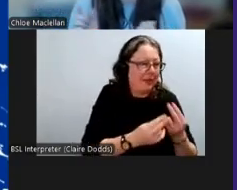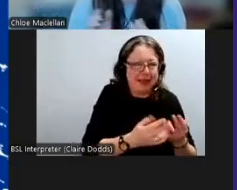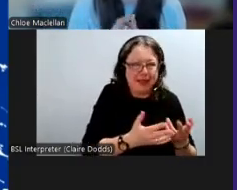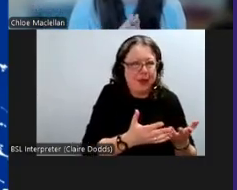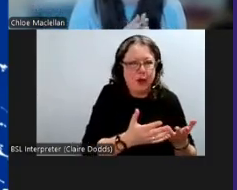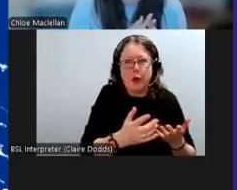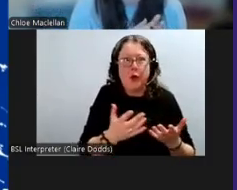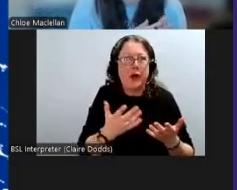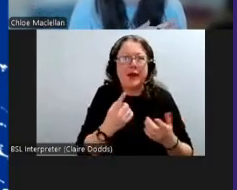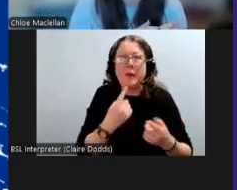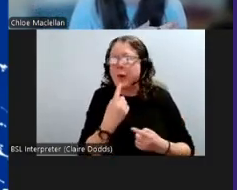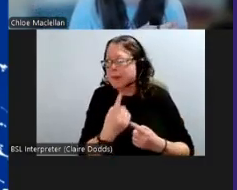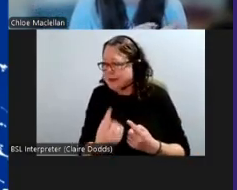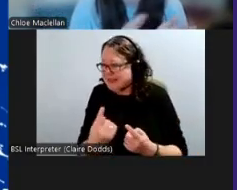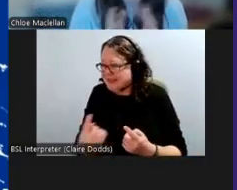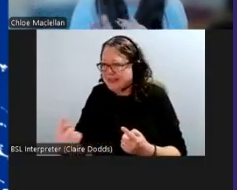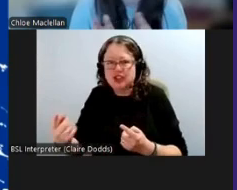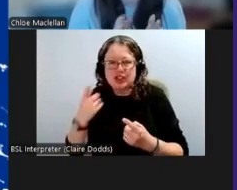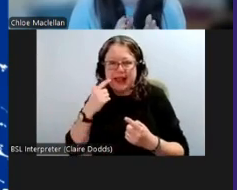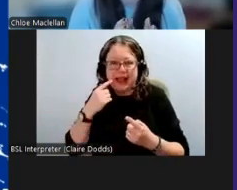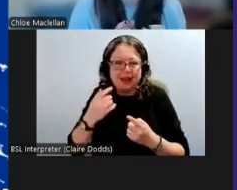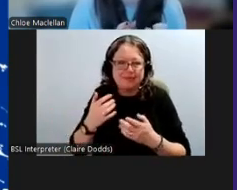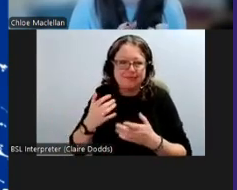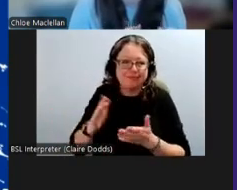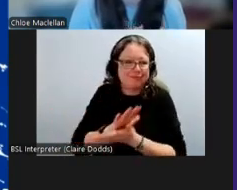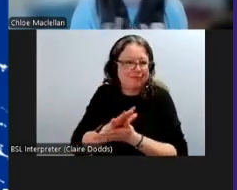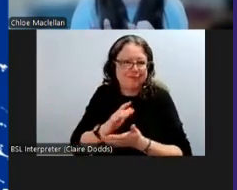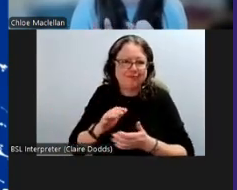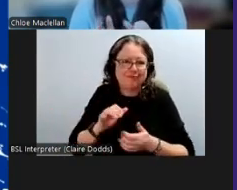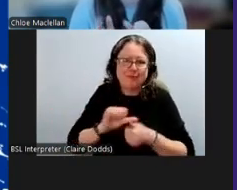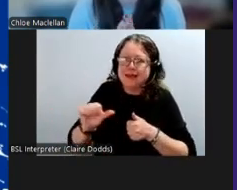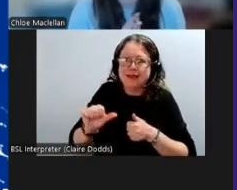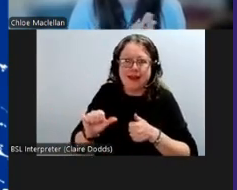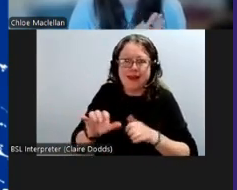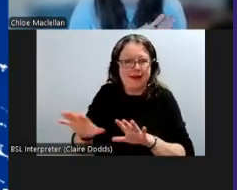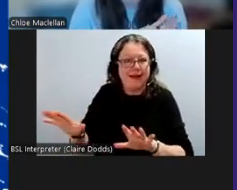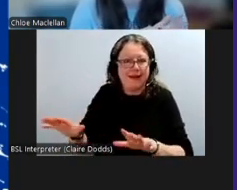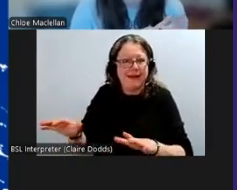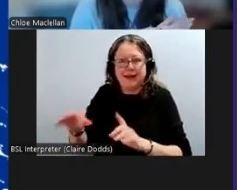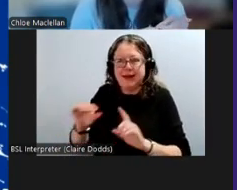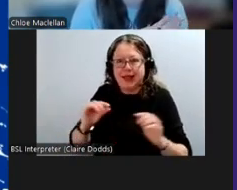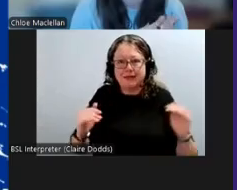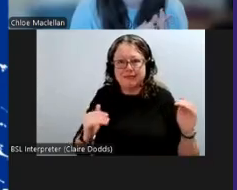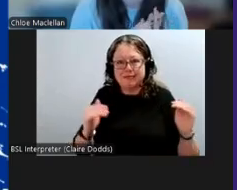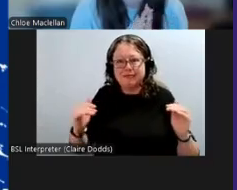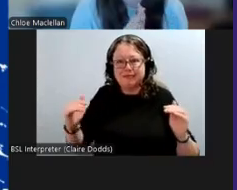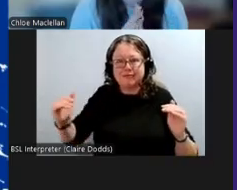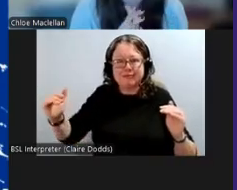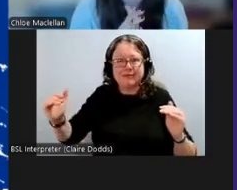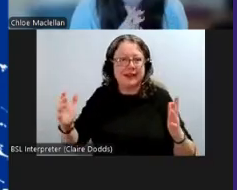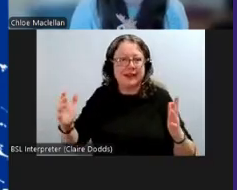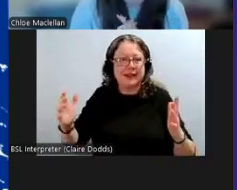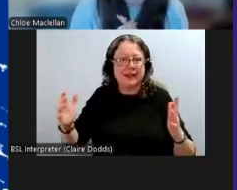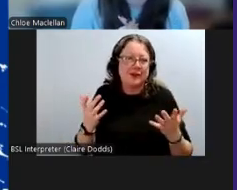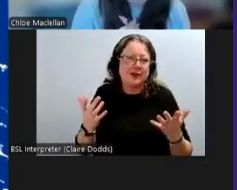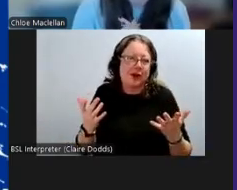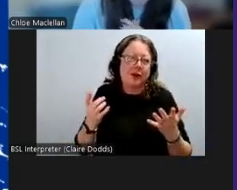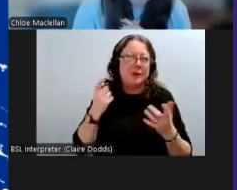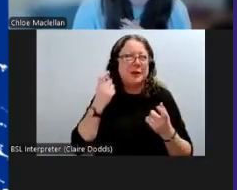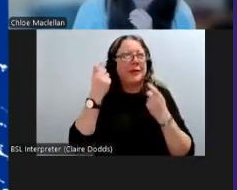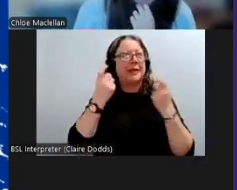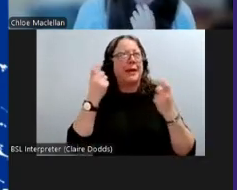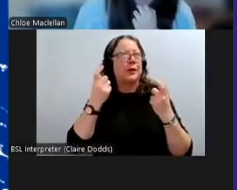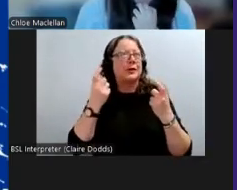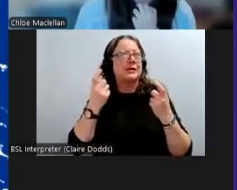profit. And just thinking about it in a slightly different way of feet through the door and smiles on faces rather than the